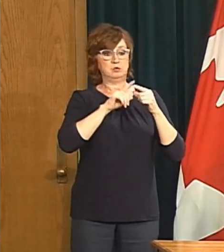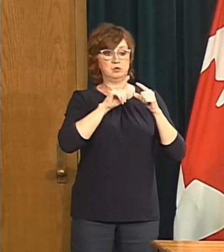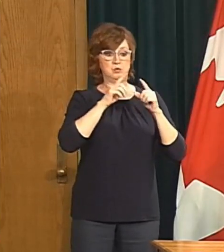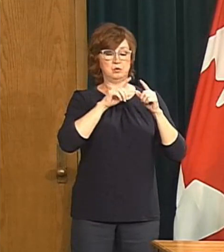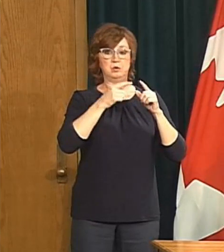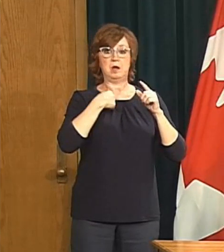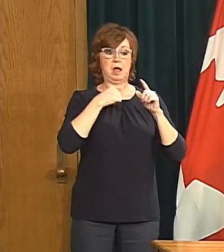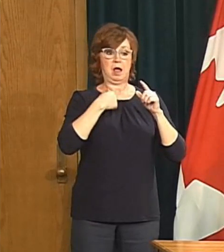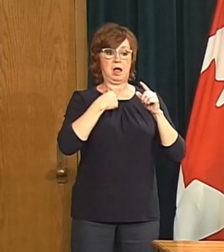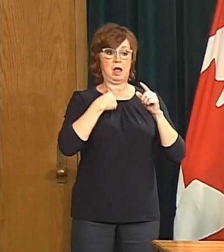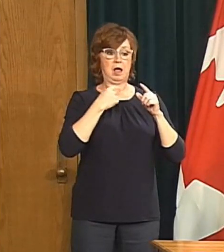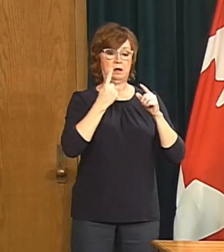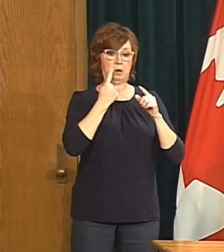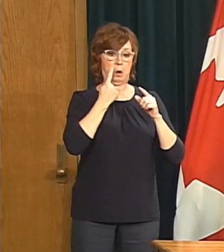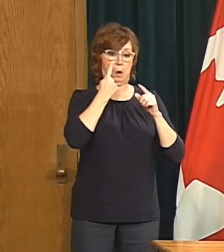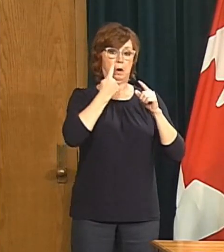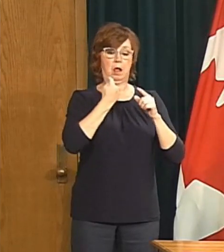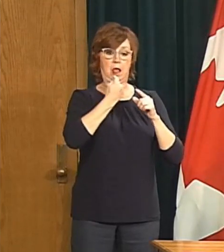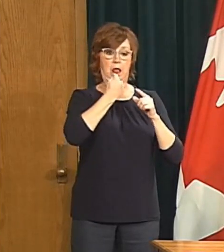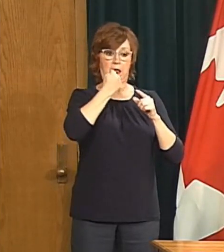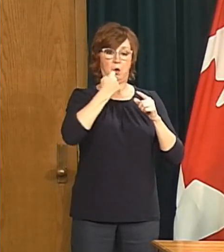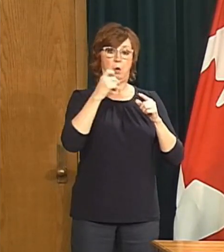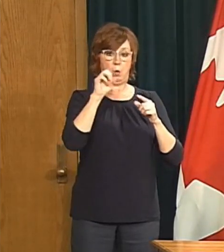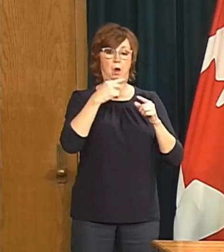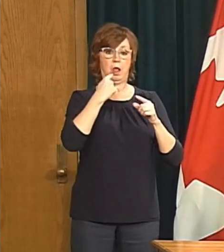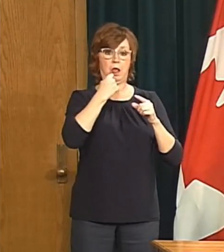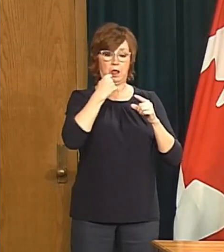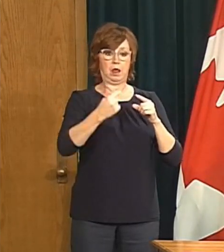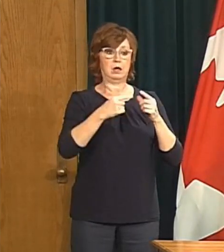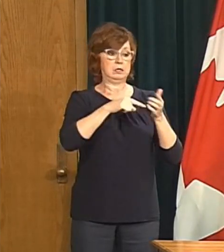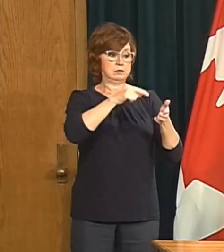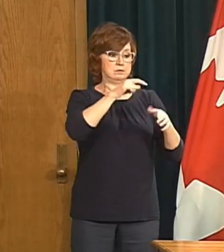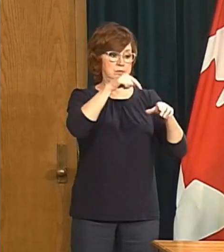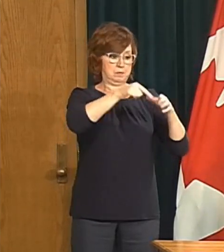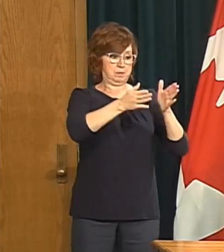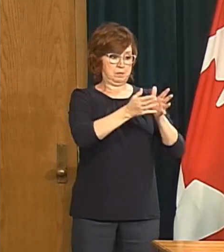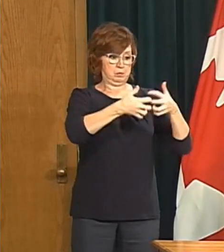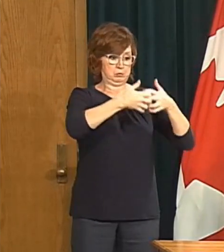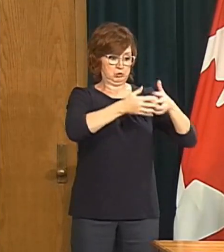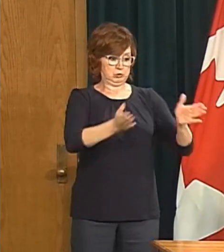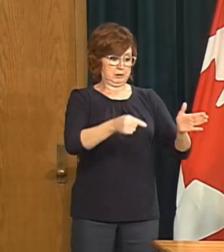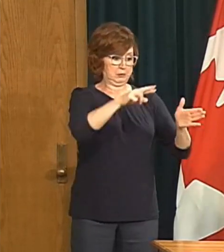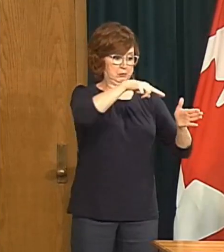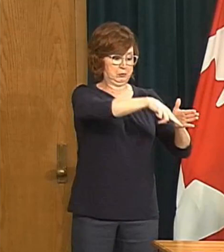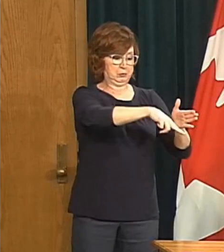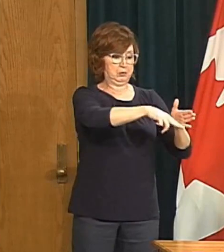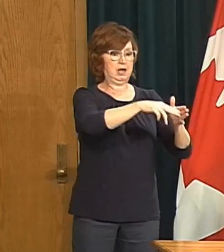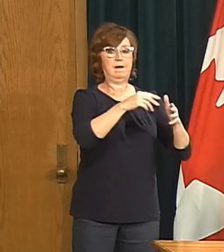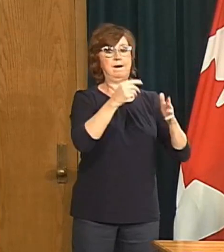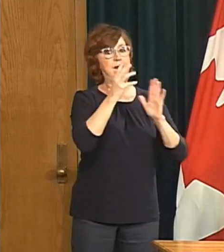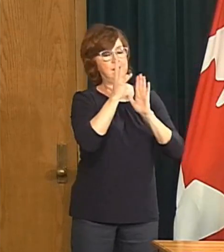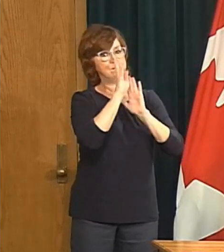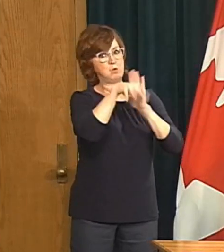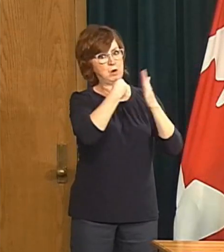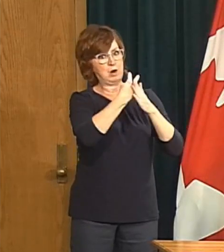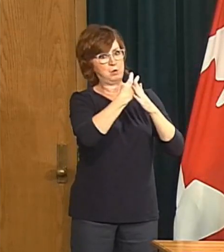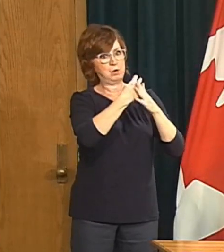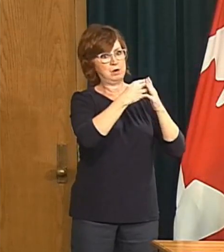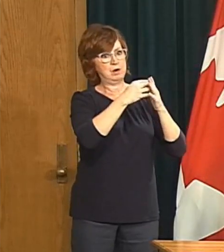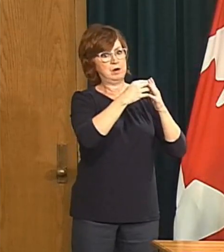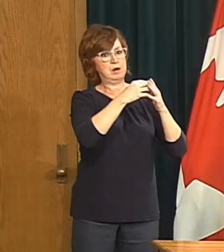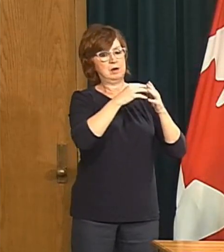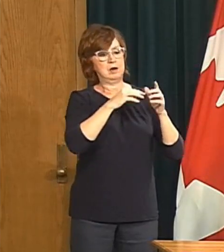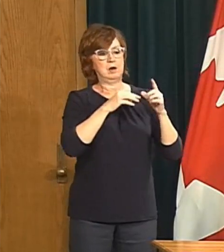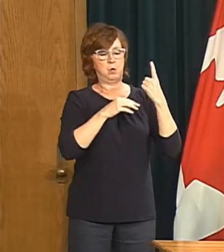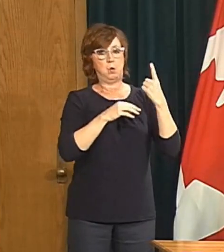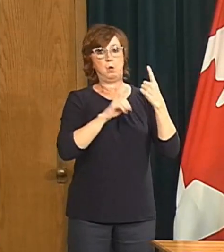the swabs having to be submitted to the Roy Romano Provincial Lab. One of these units is already up and operating in Meadow Lake, and another